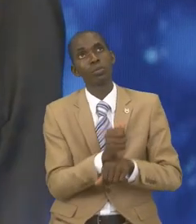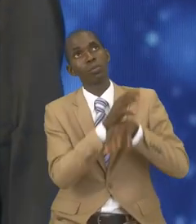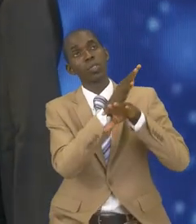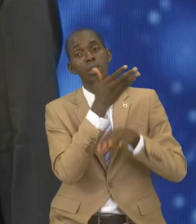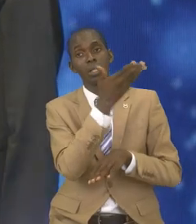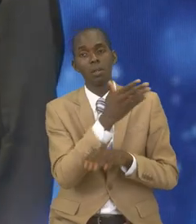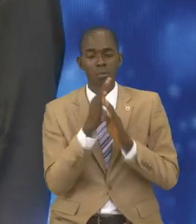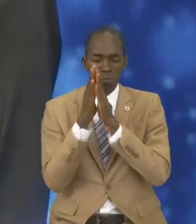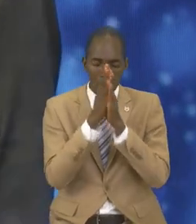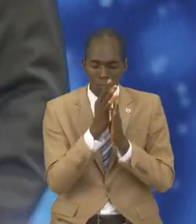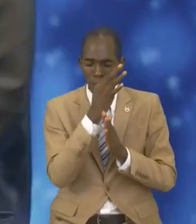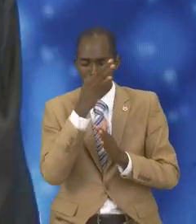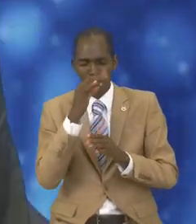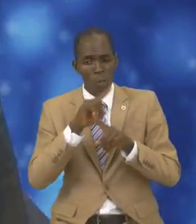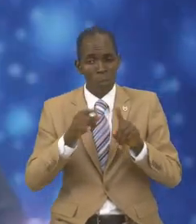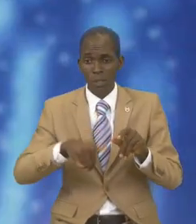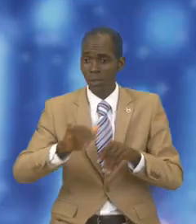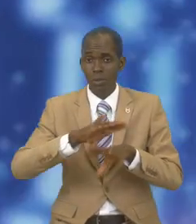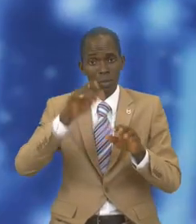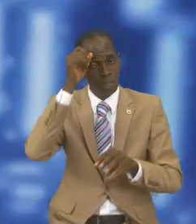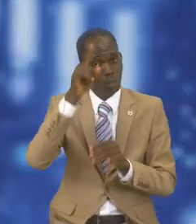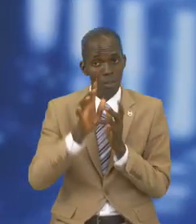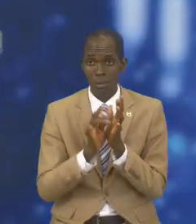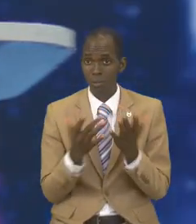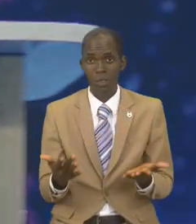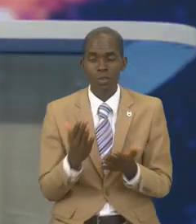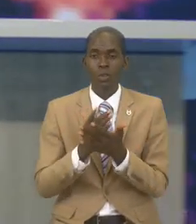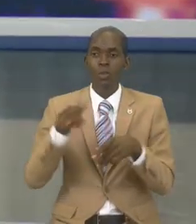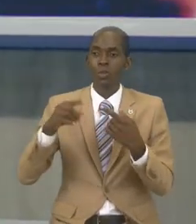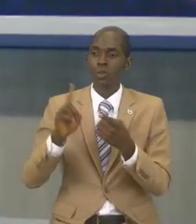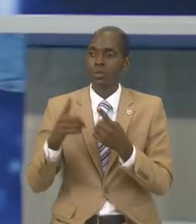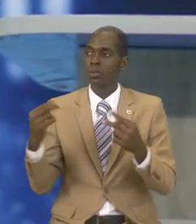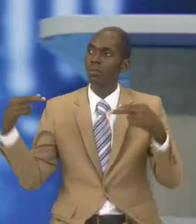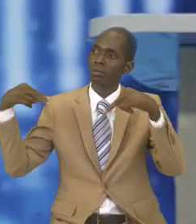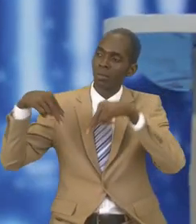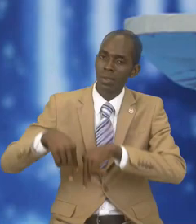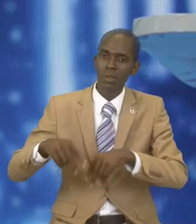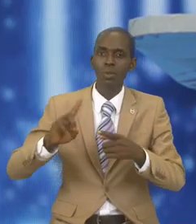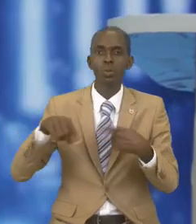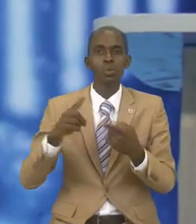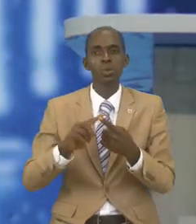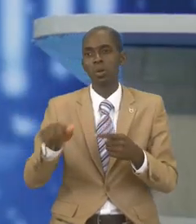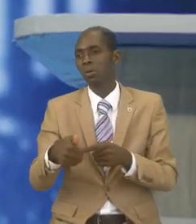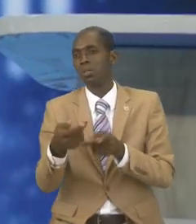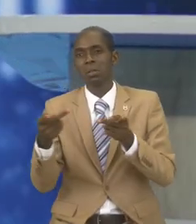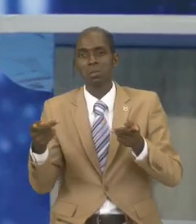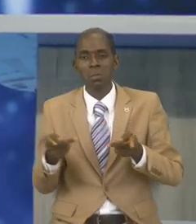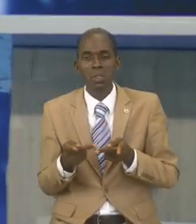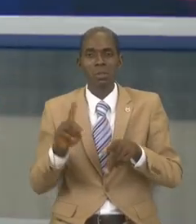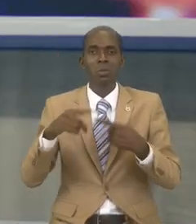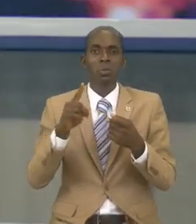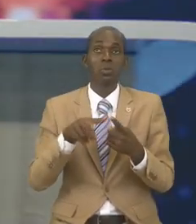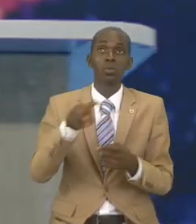He doesn't understand the Bible. Somebody goes in the valley. Somebody goes to the riverside. And somebody goes to, you know, to Israel.